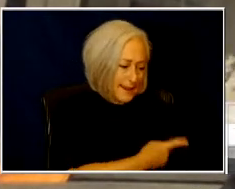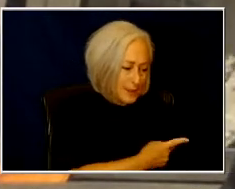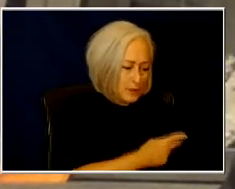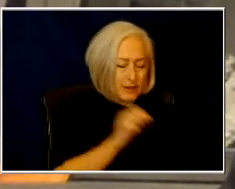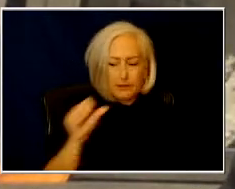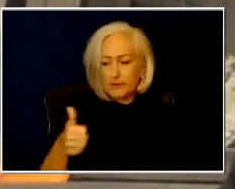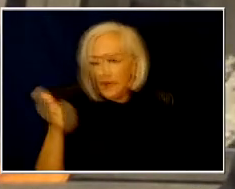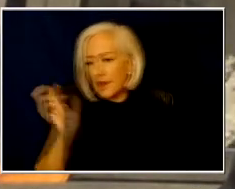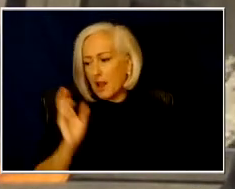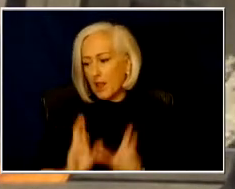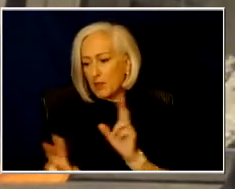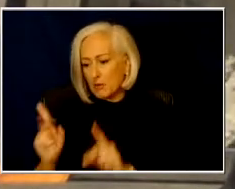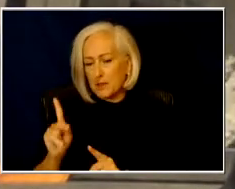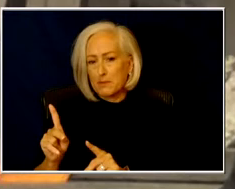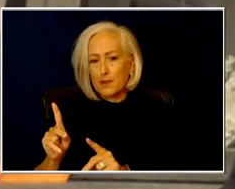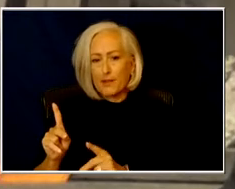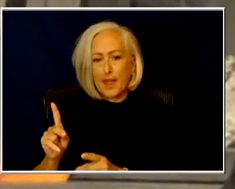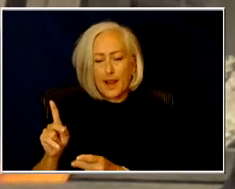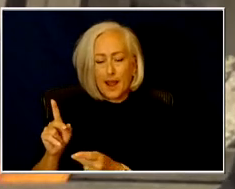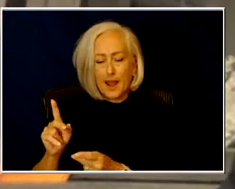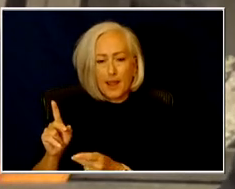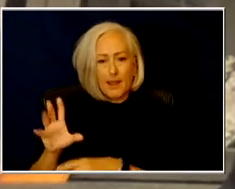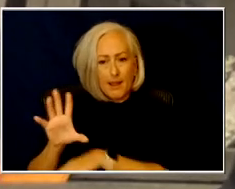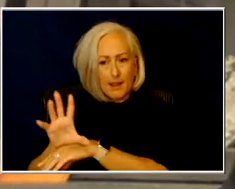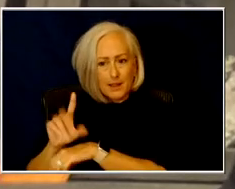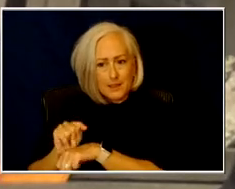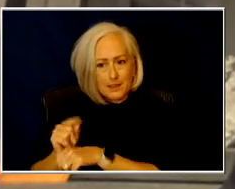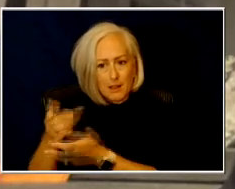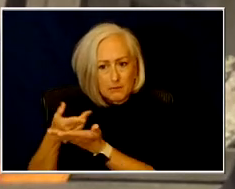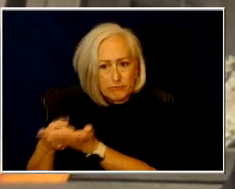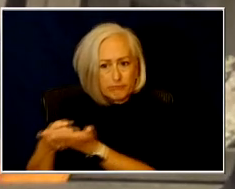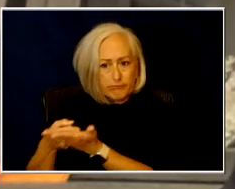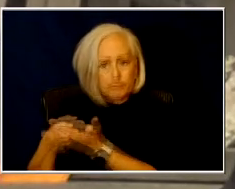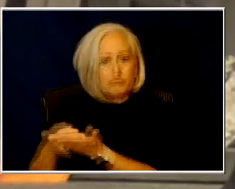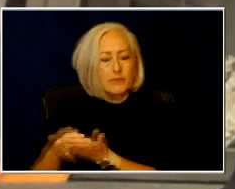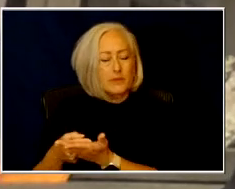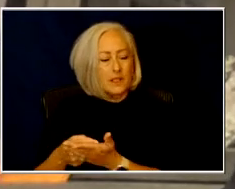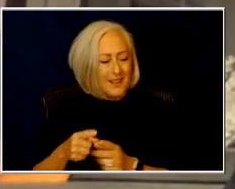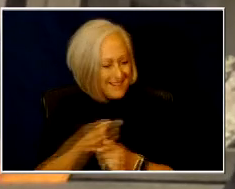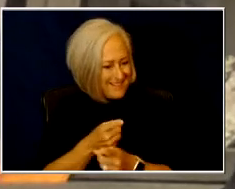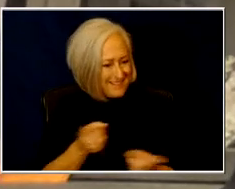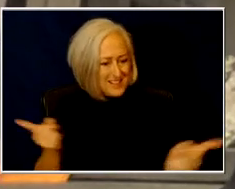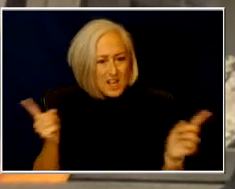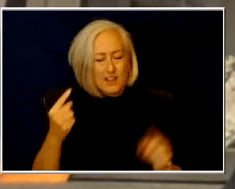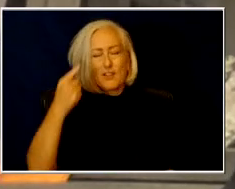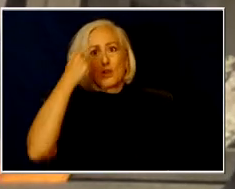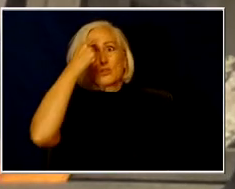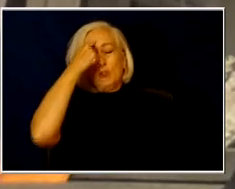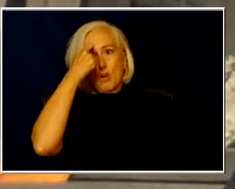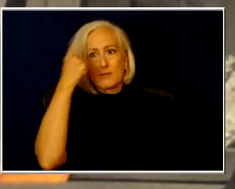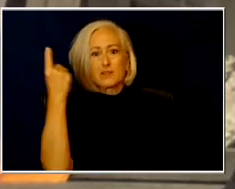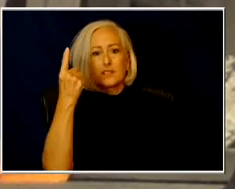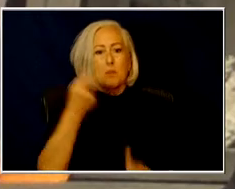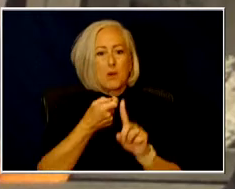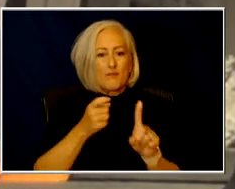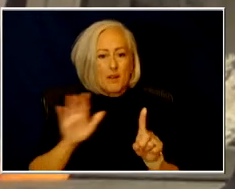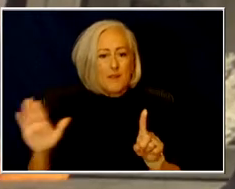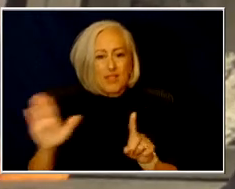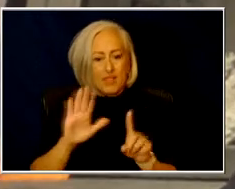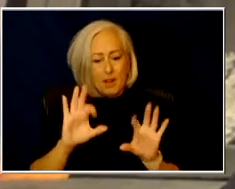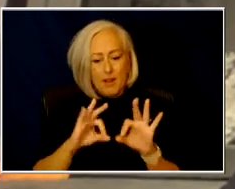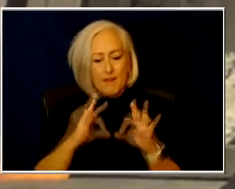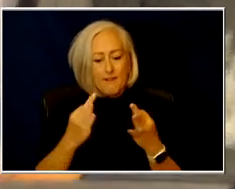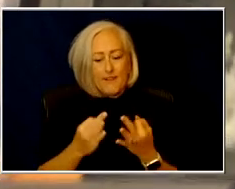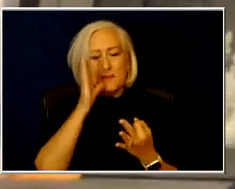not not one of these families thought that a family member would die of covid or would be